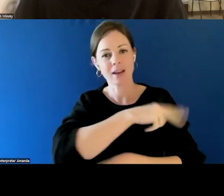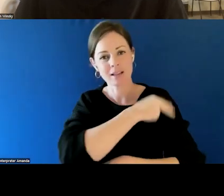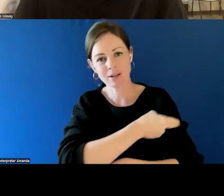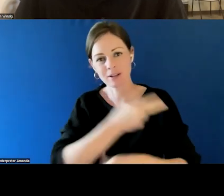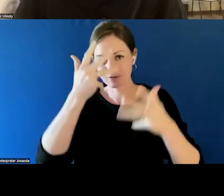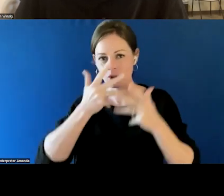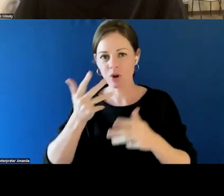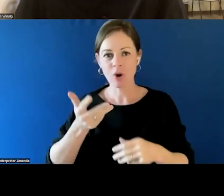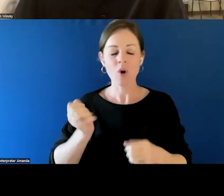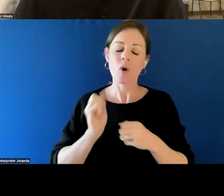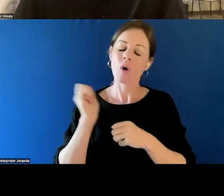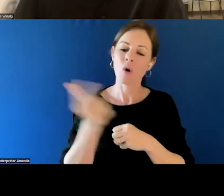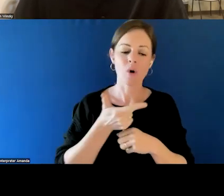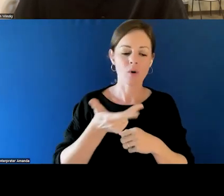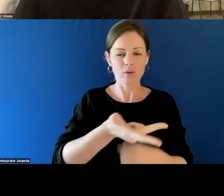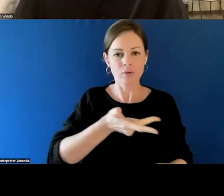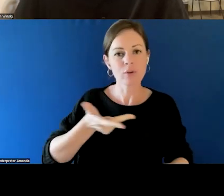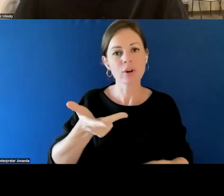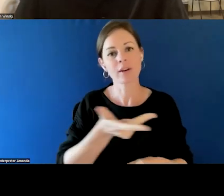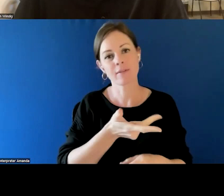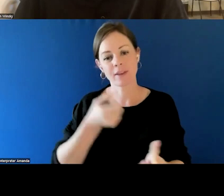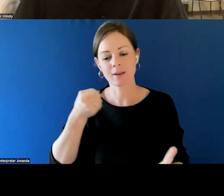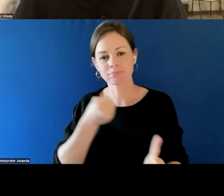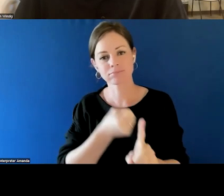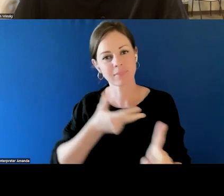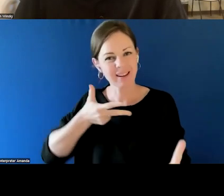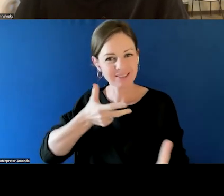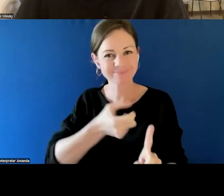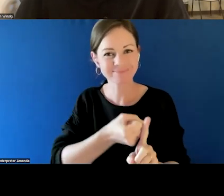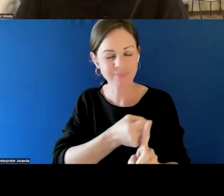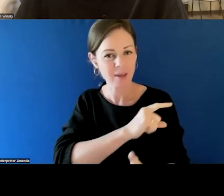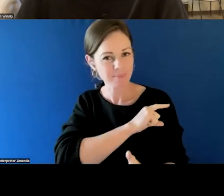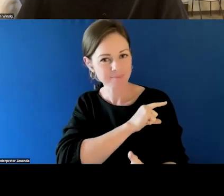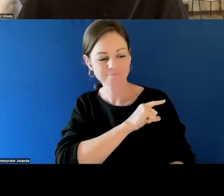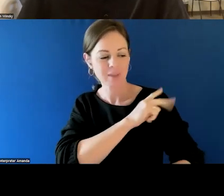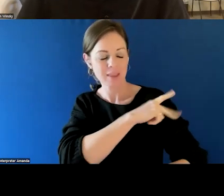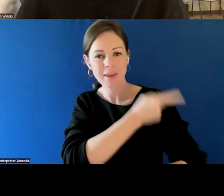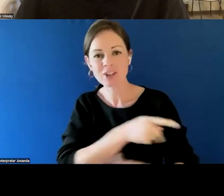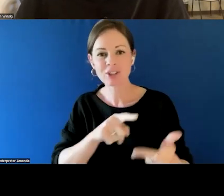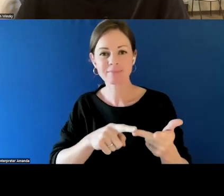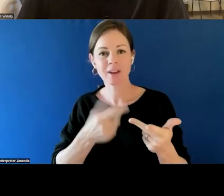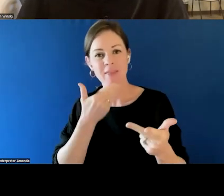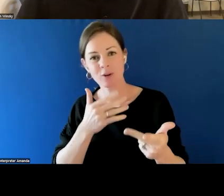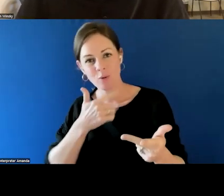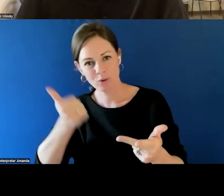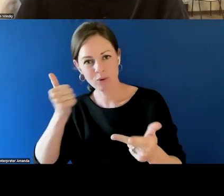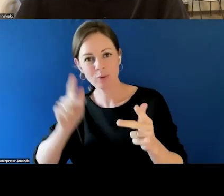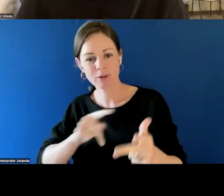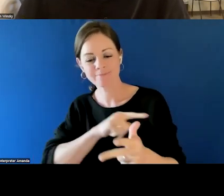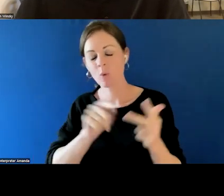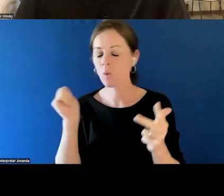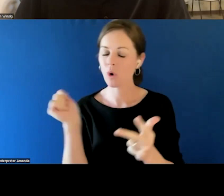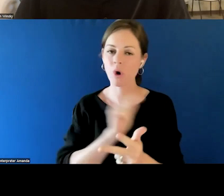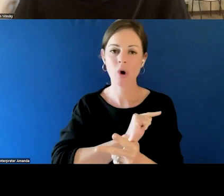they were hit by a car, and all three of them, the deputy, the patient, and the good Samaritan, were unfortunately killed in that